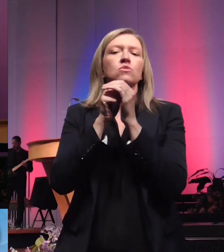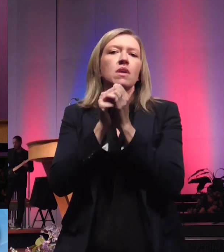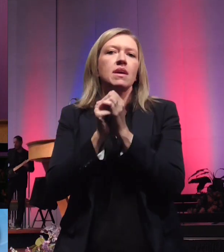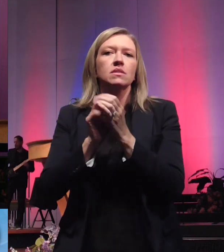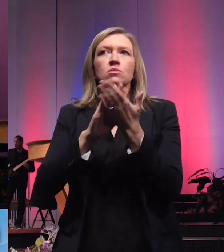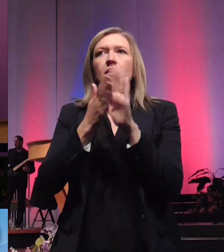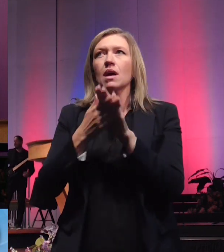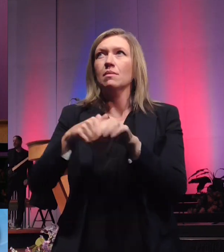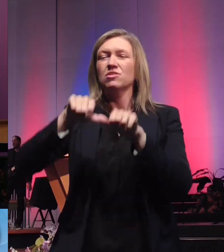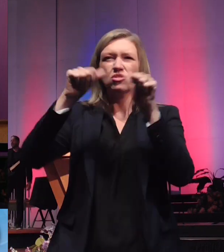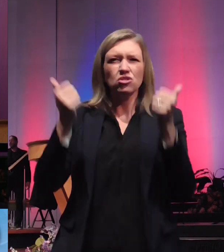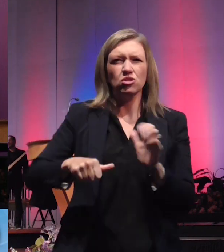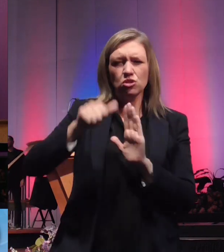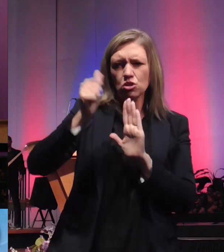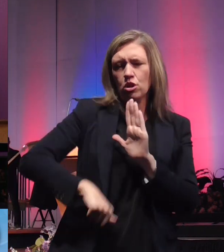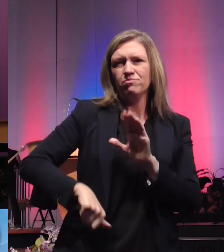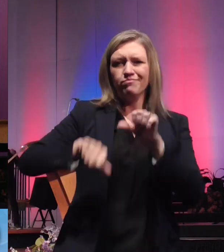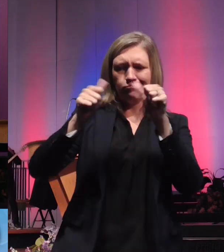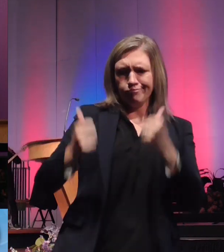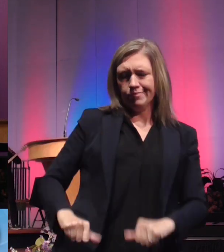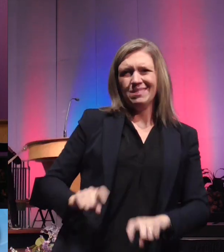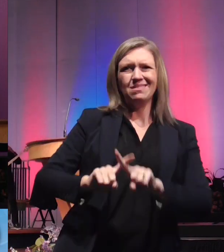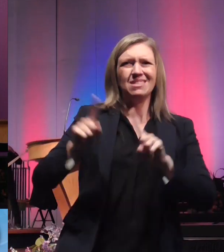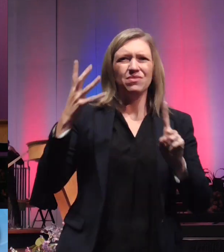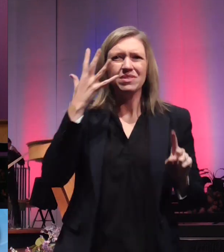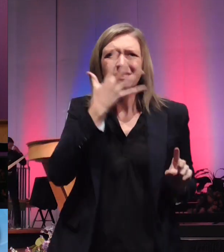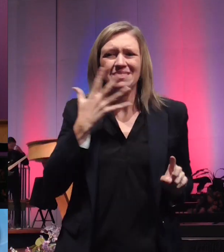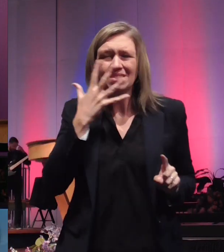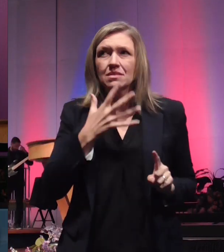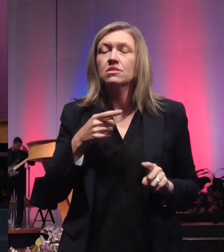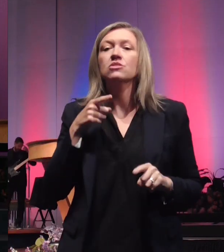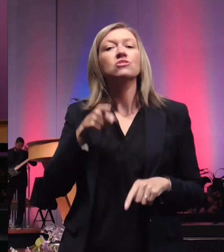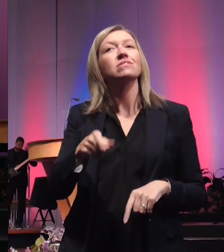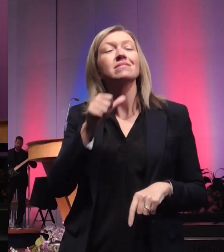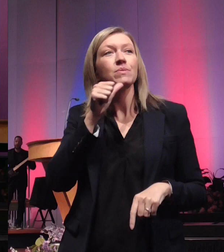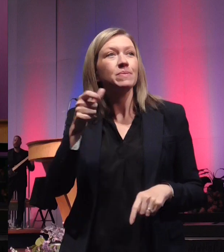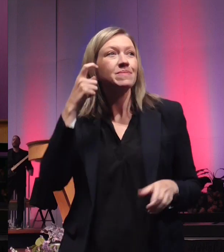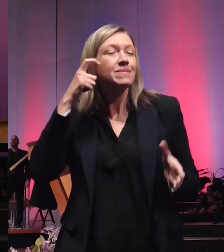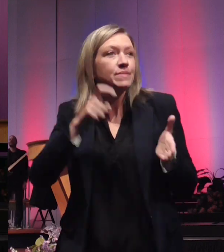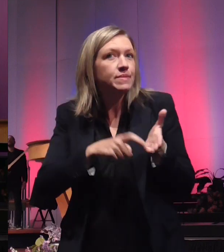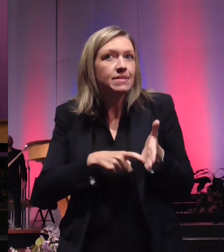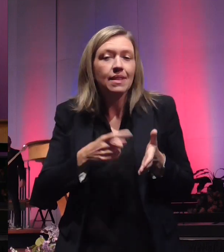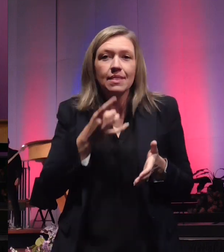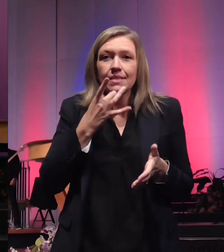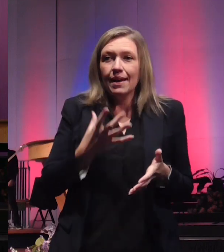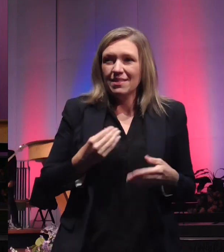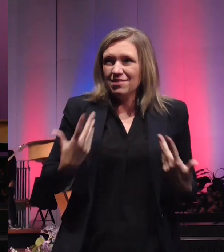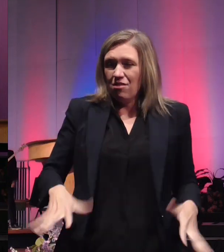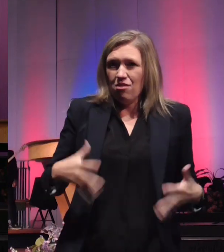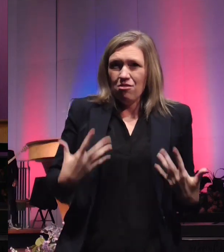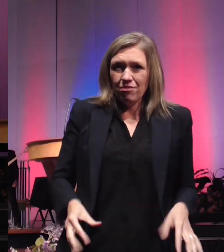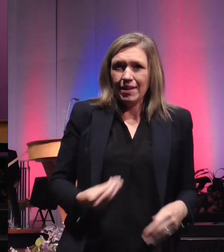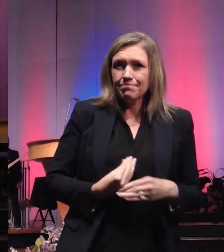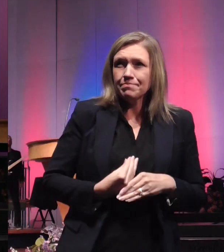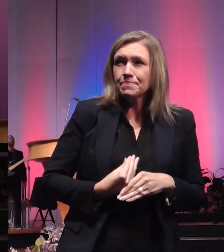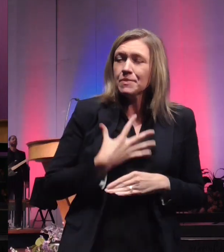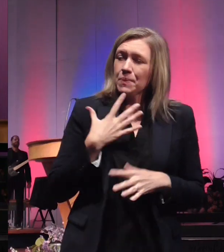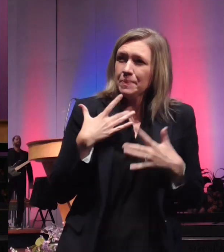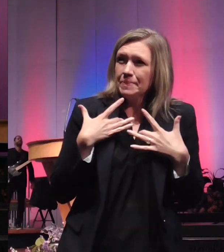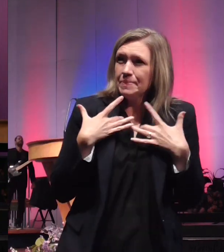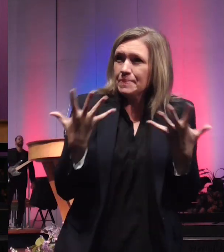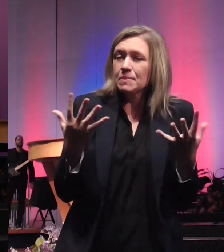be sculpted by the sculptor. Oh, she don't see the light that's